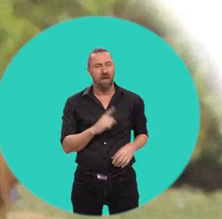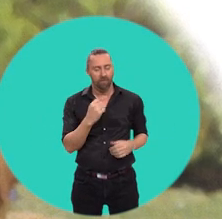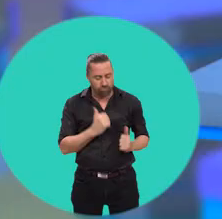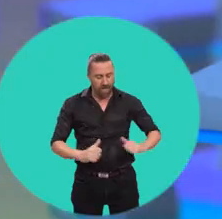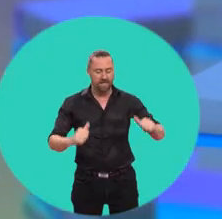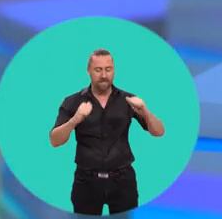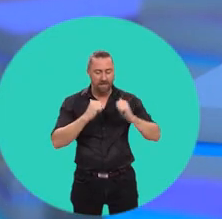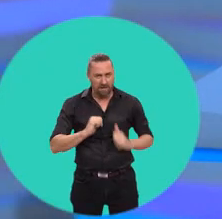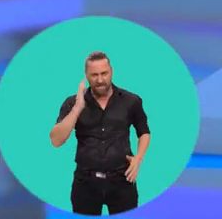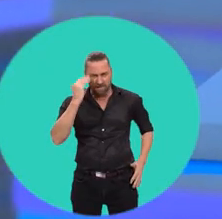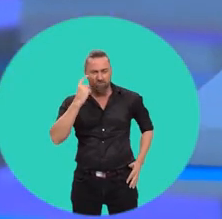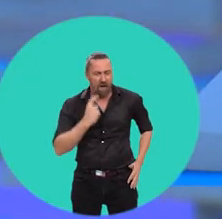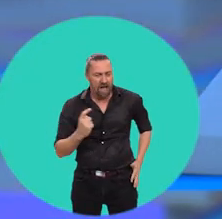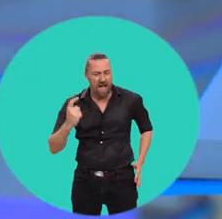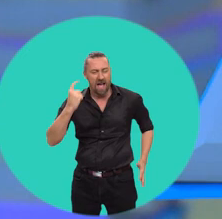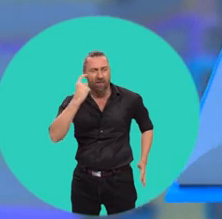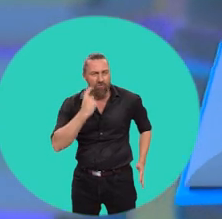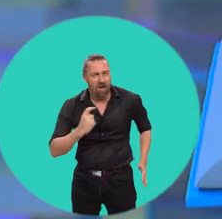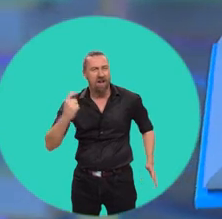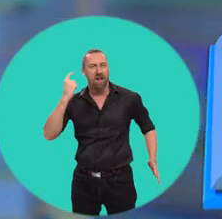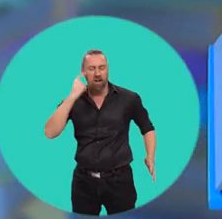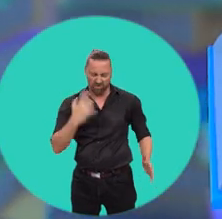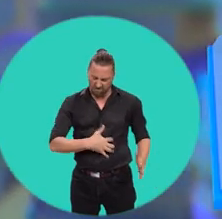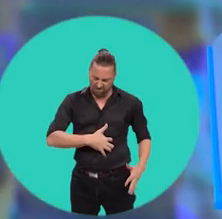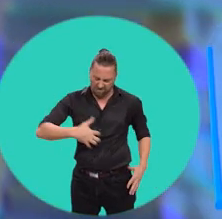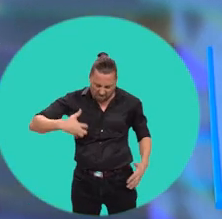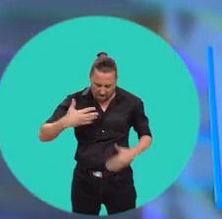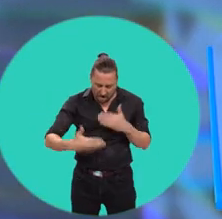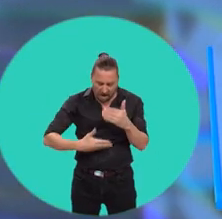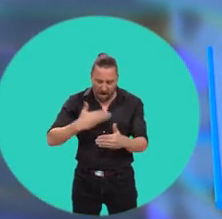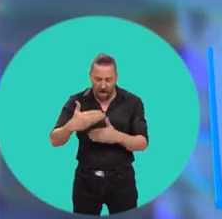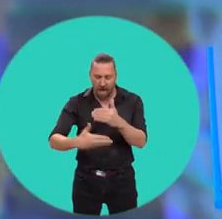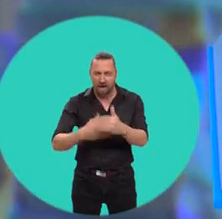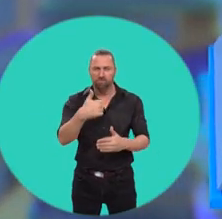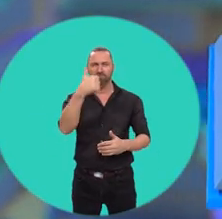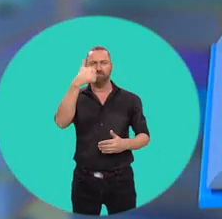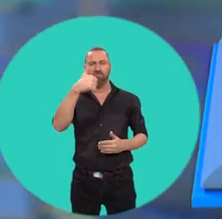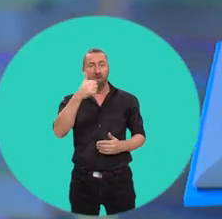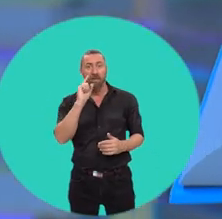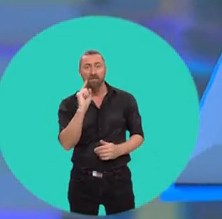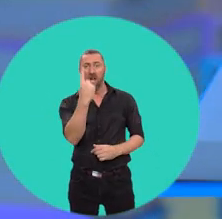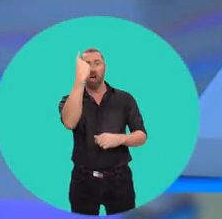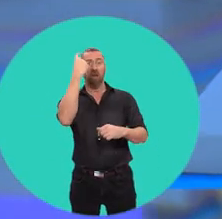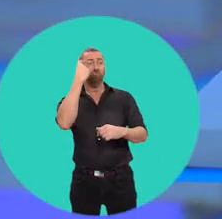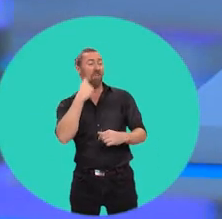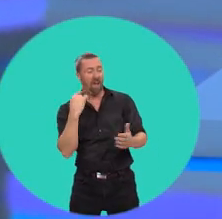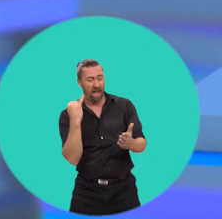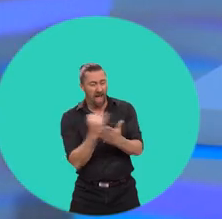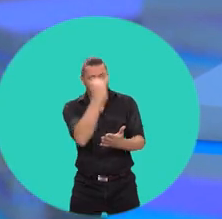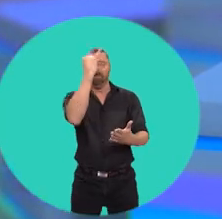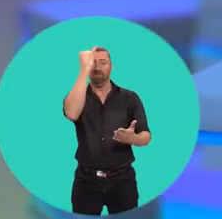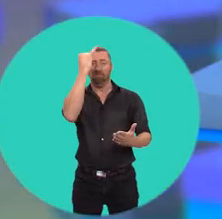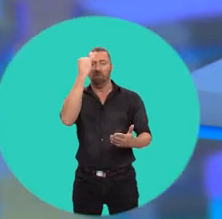trying. When things didn't work the very first time, she'd fluff up her feathers and